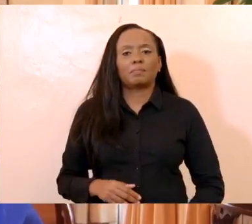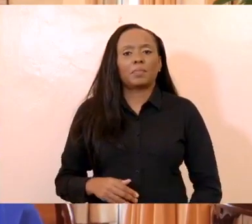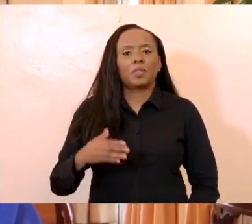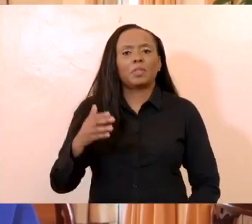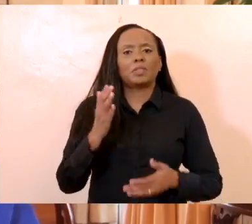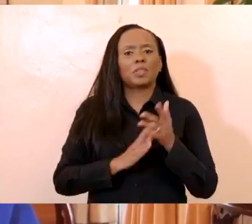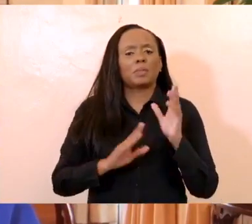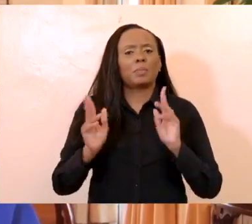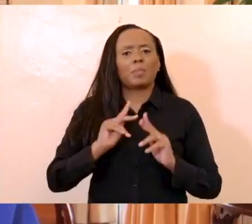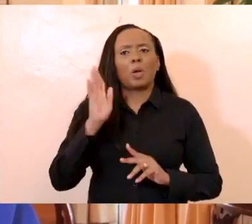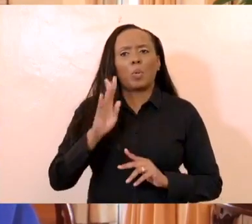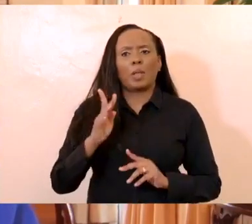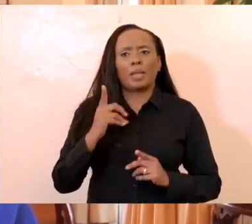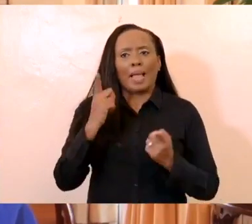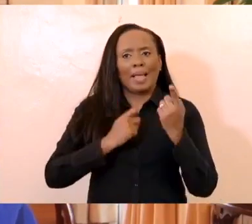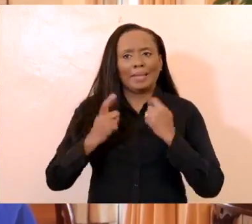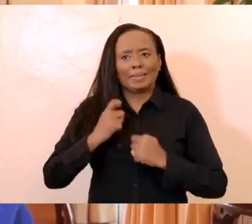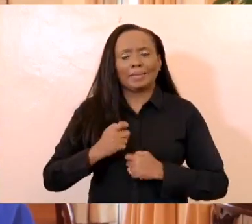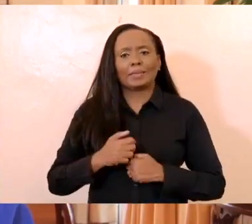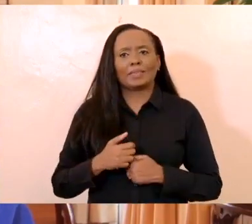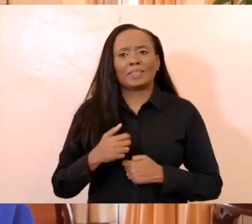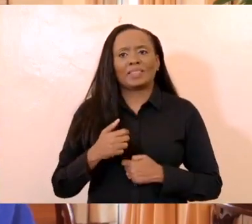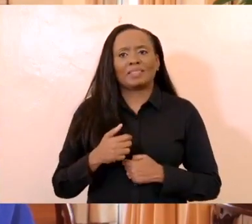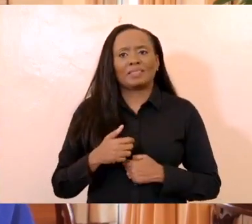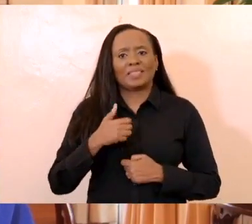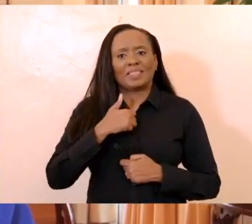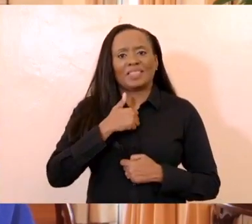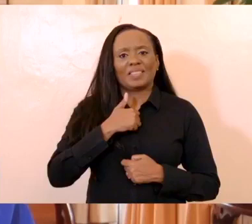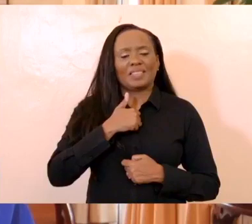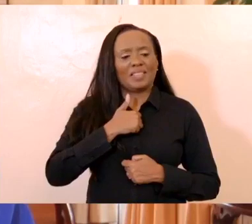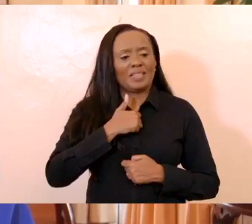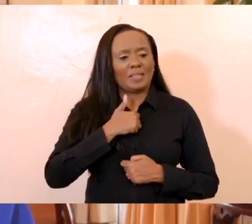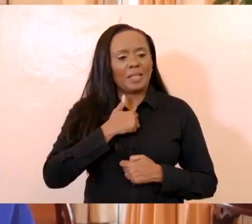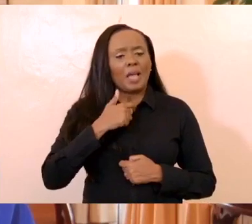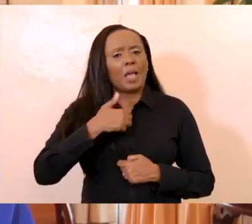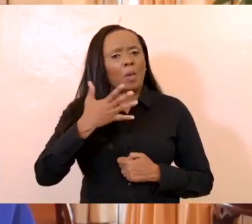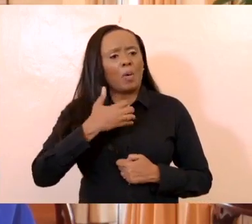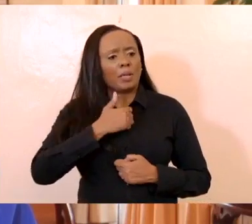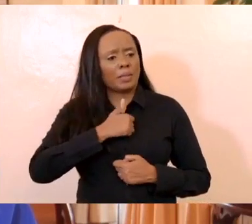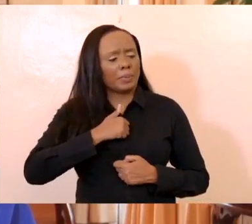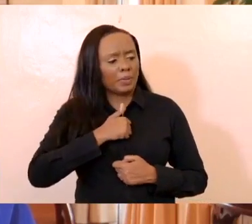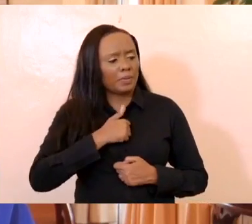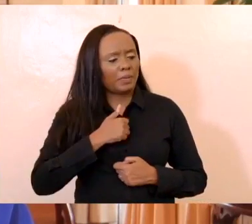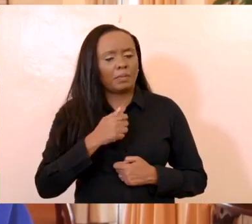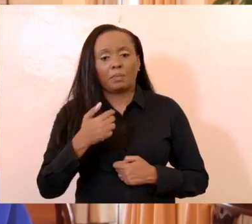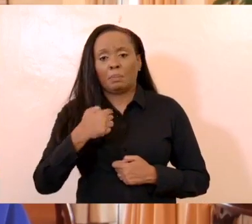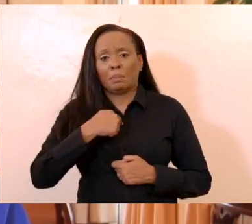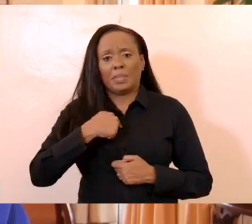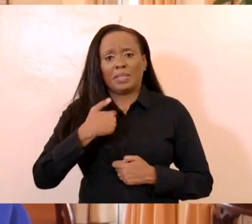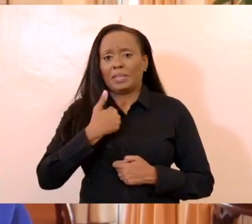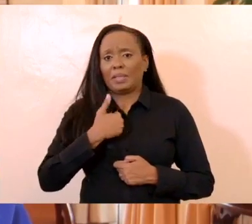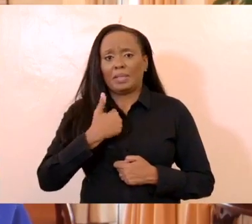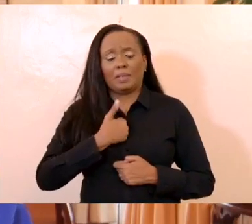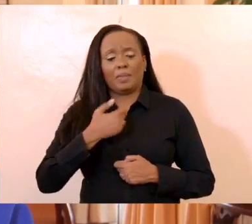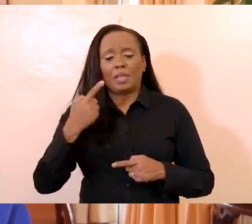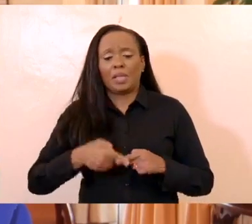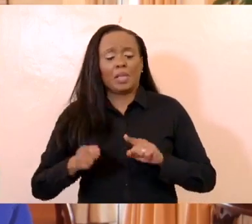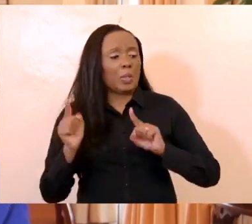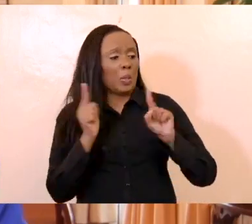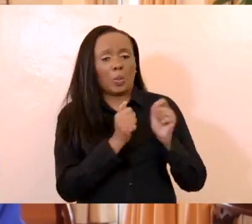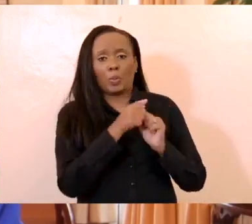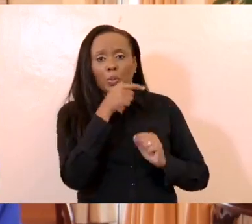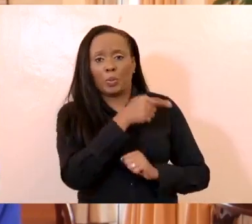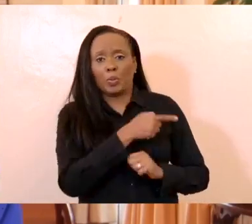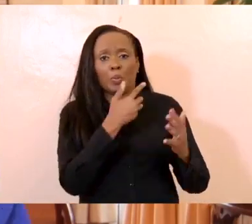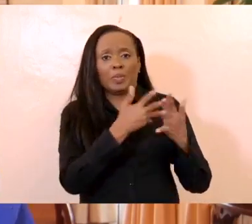presentation. Let me apologize for not joining you at the prison last week, Friday. As you know, I was still very much in quarantine